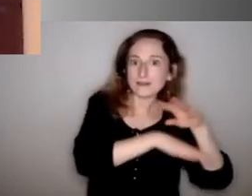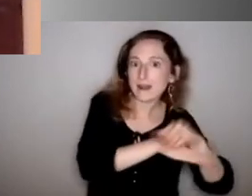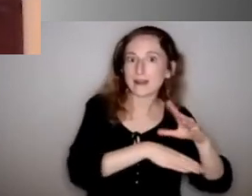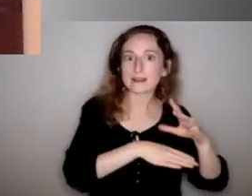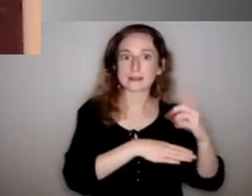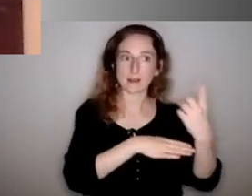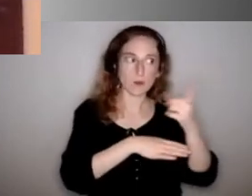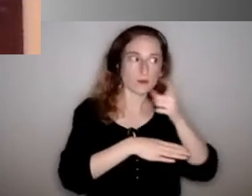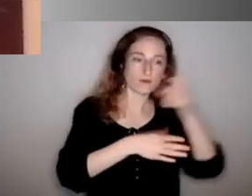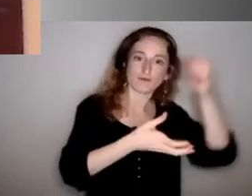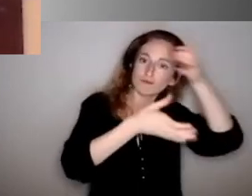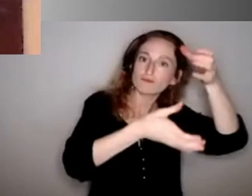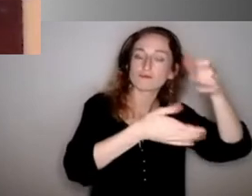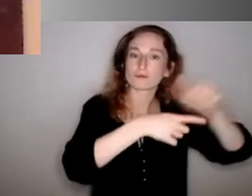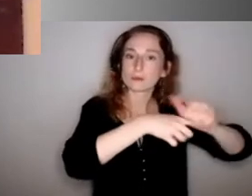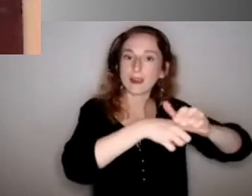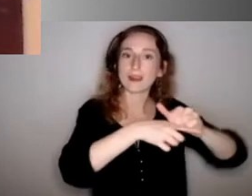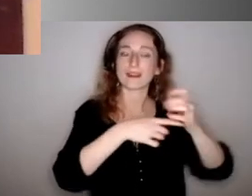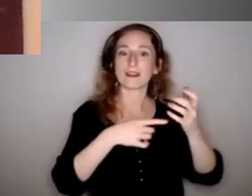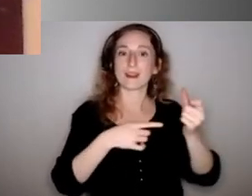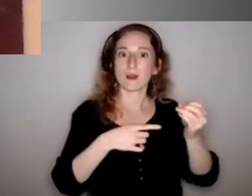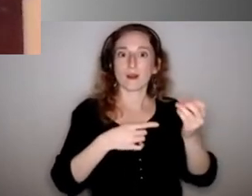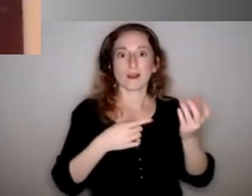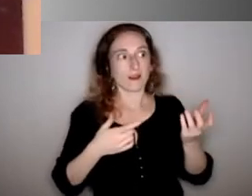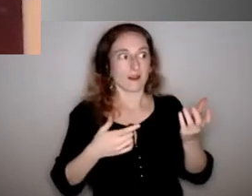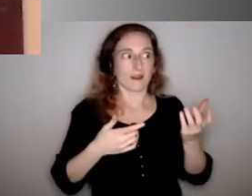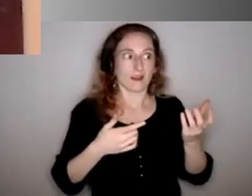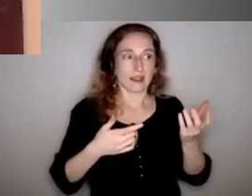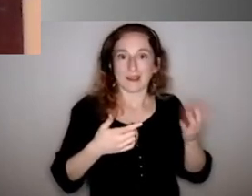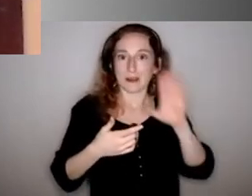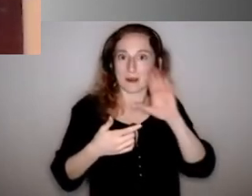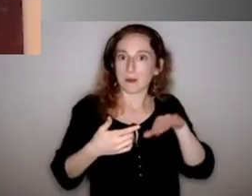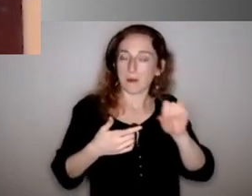And when you have things that pop up on those other two and a half days that the nurse isn't in your building.